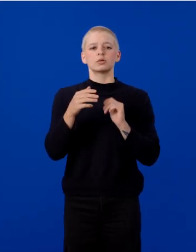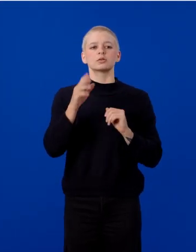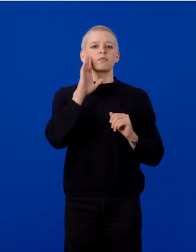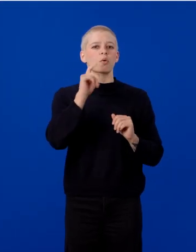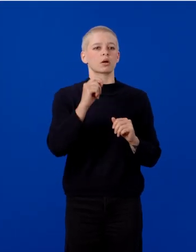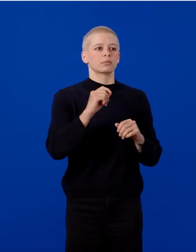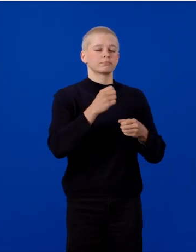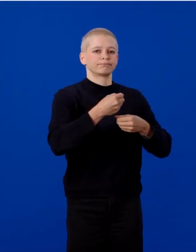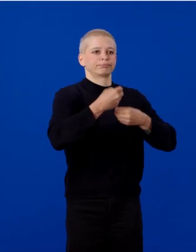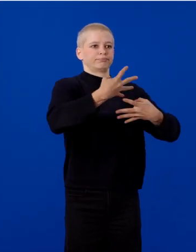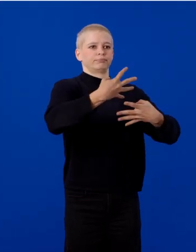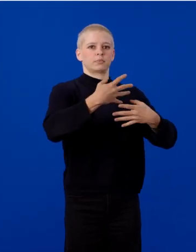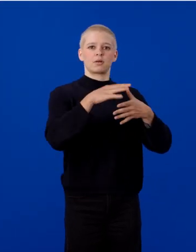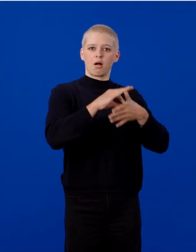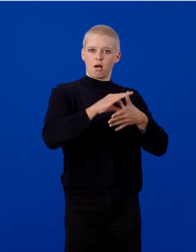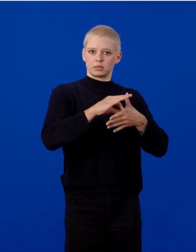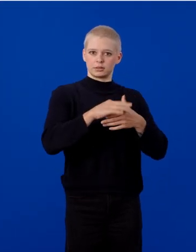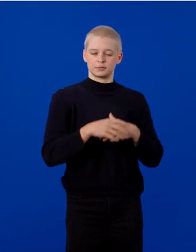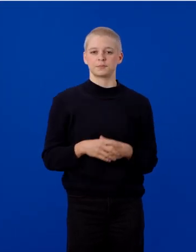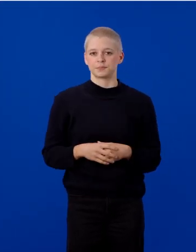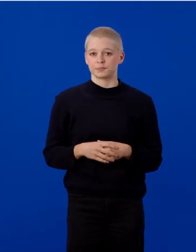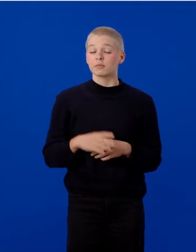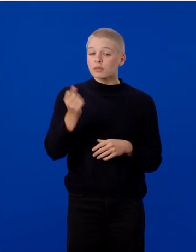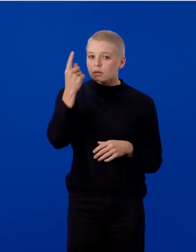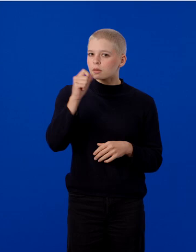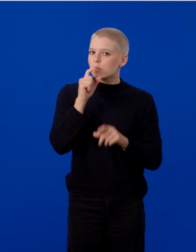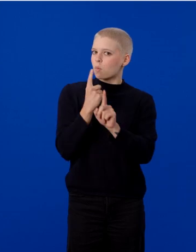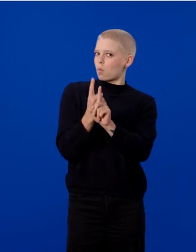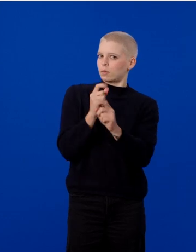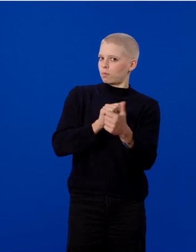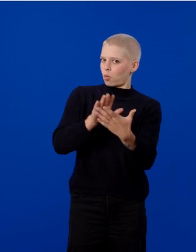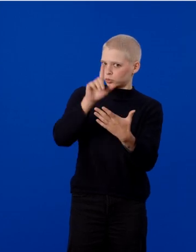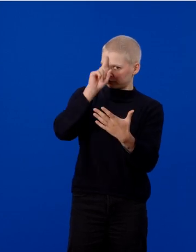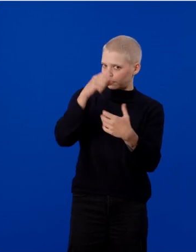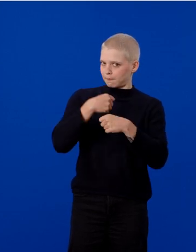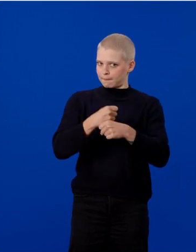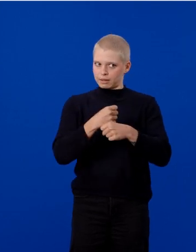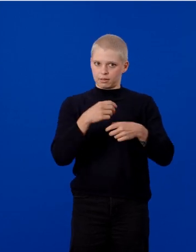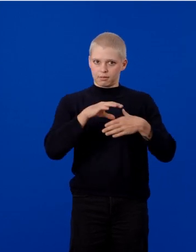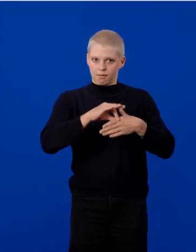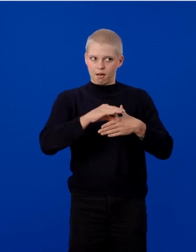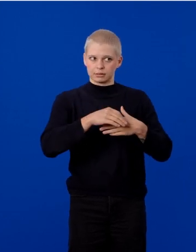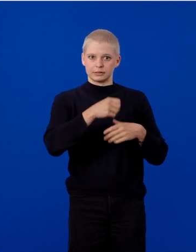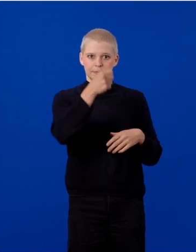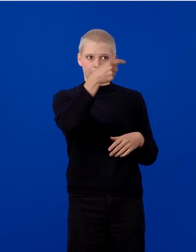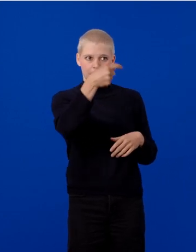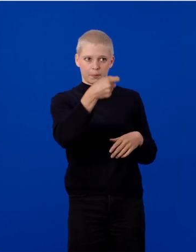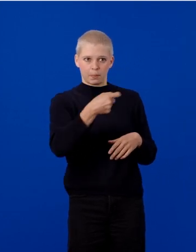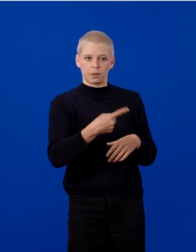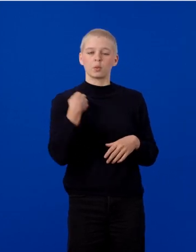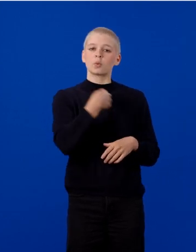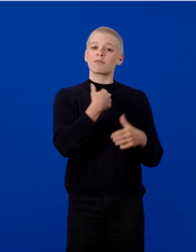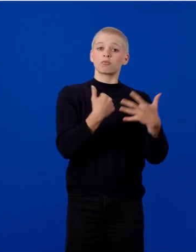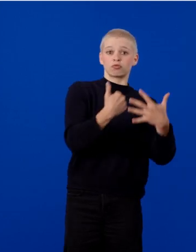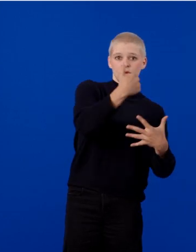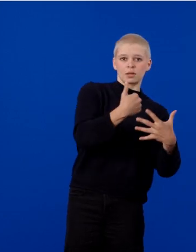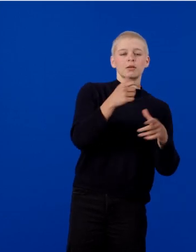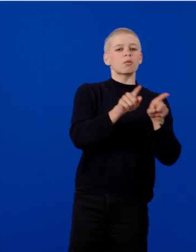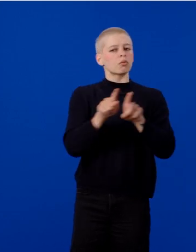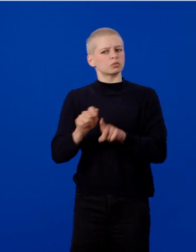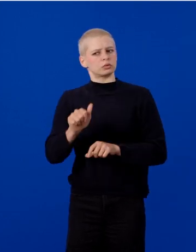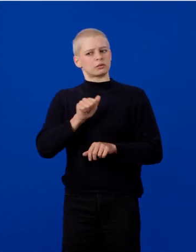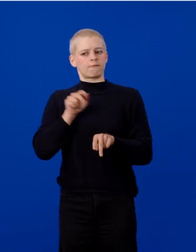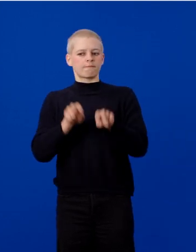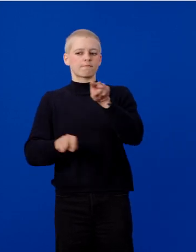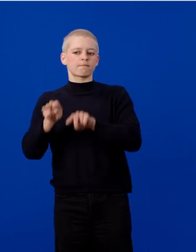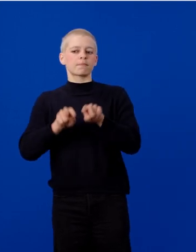within them, but it's not the only method we use. We balance both ranking and manual methods for programming.